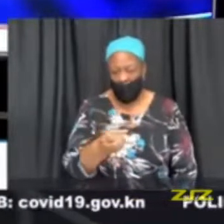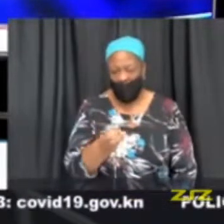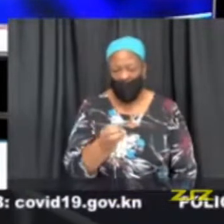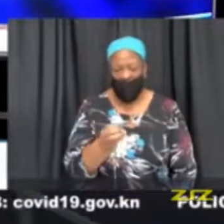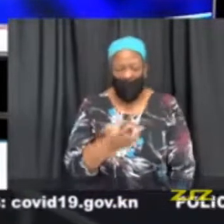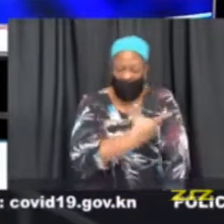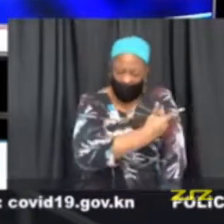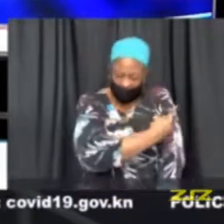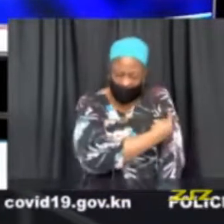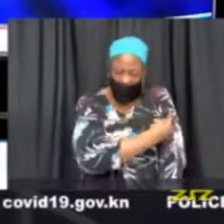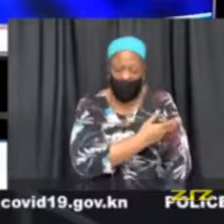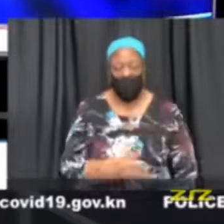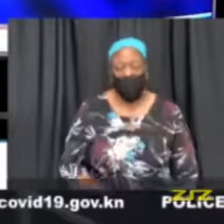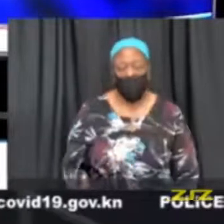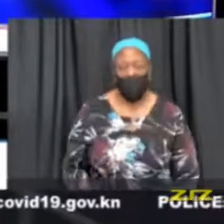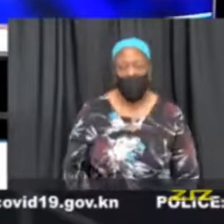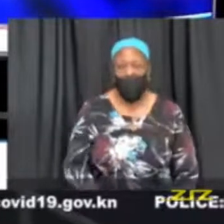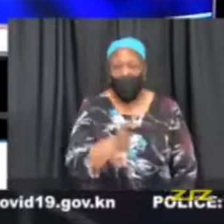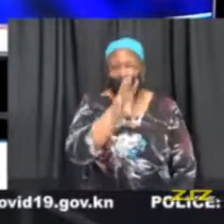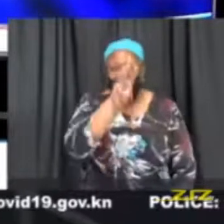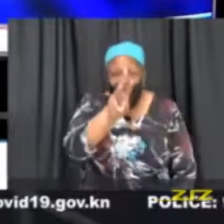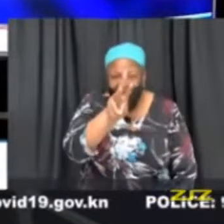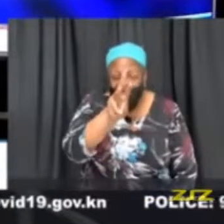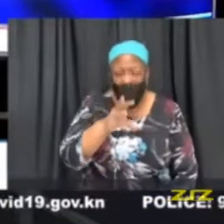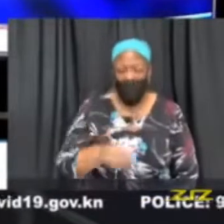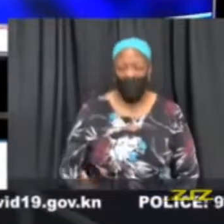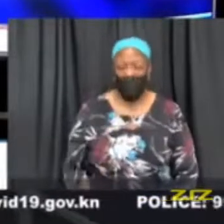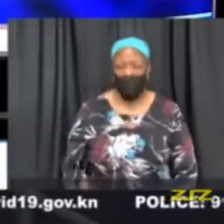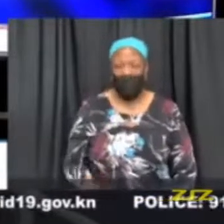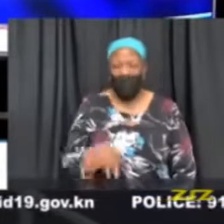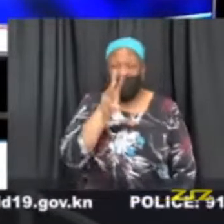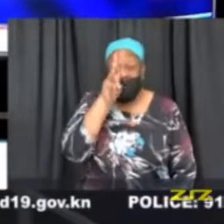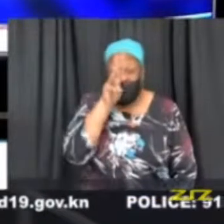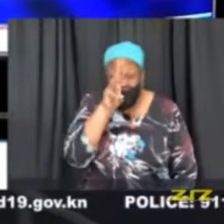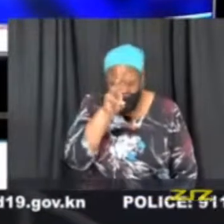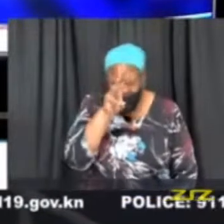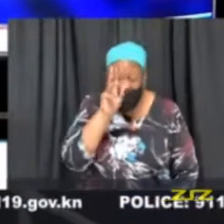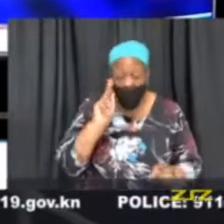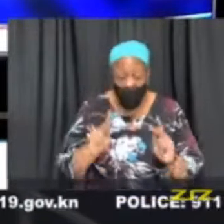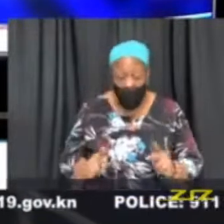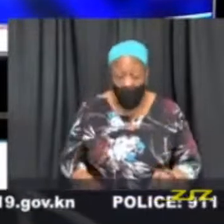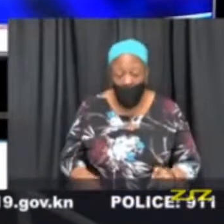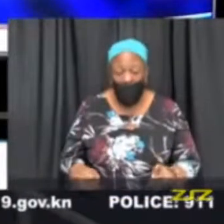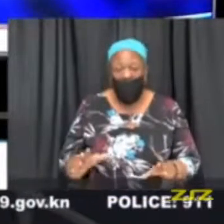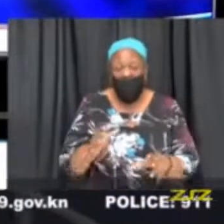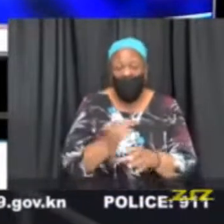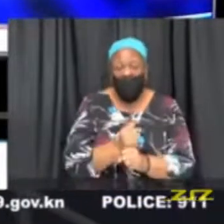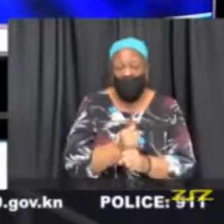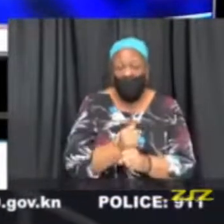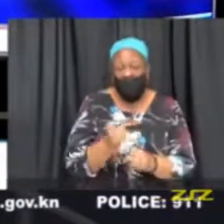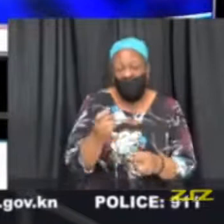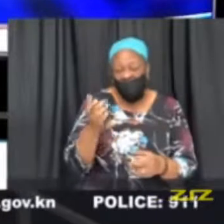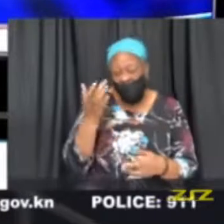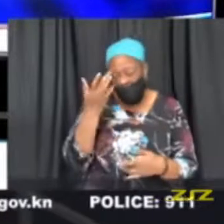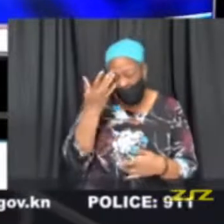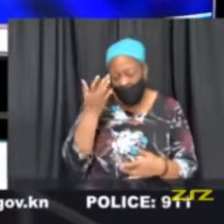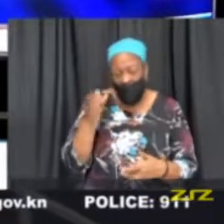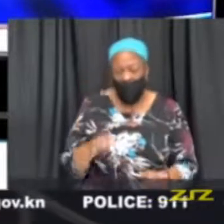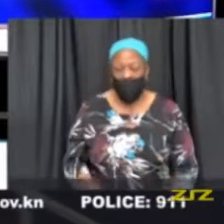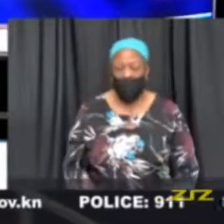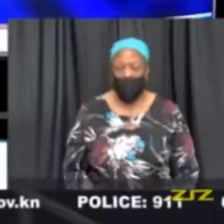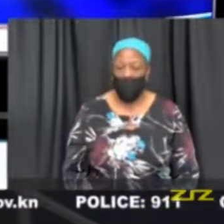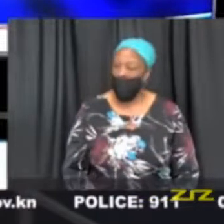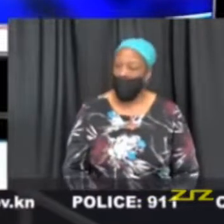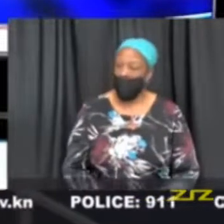some rare blood clot out of over 7 million. That is negligible. And they